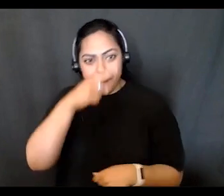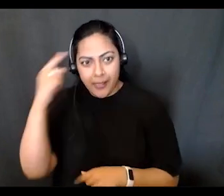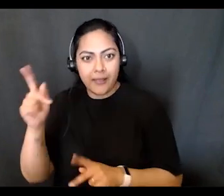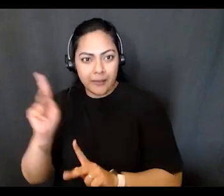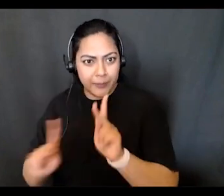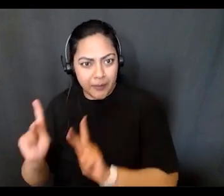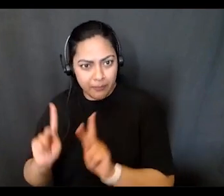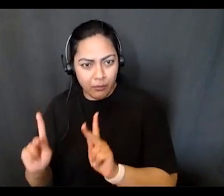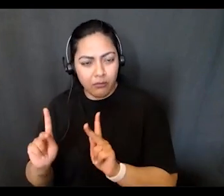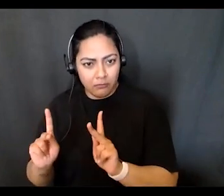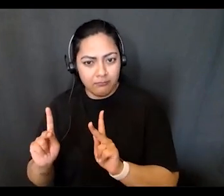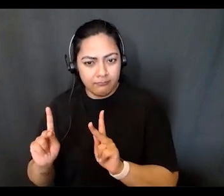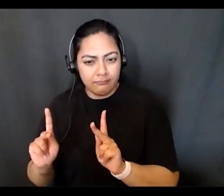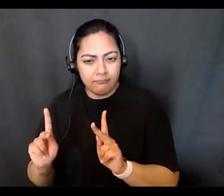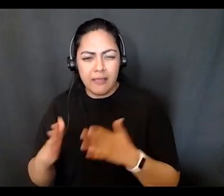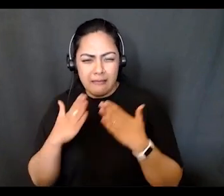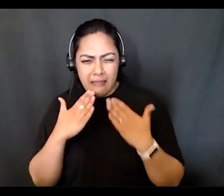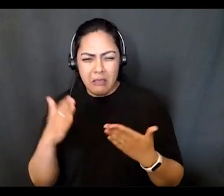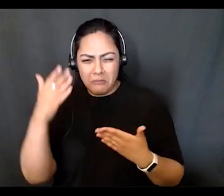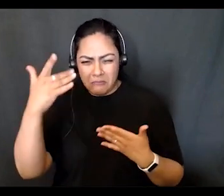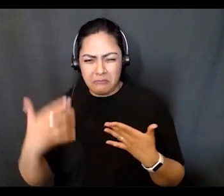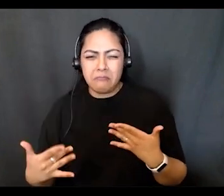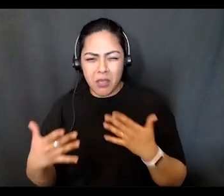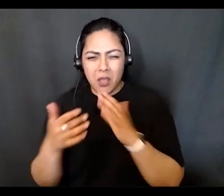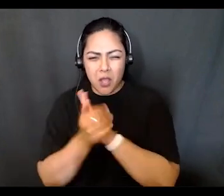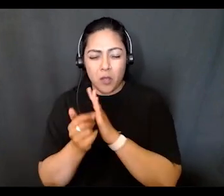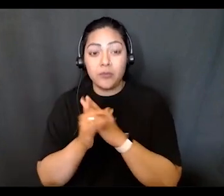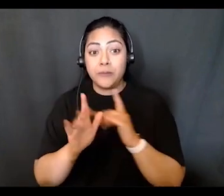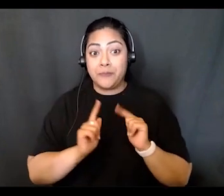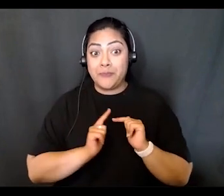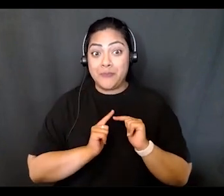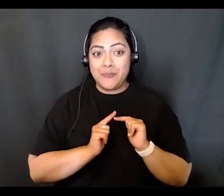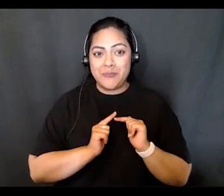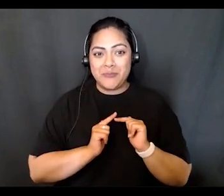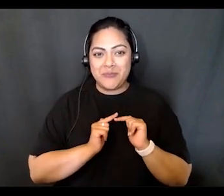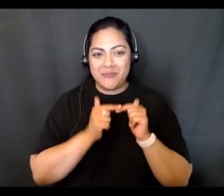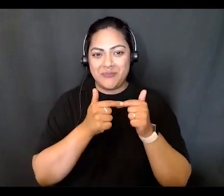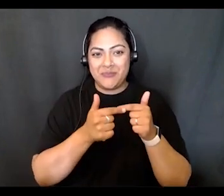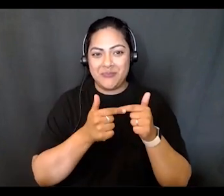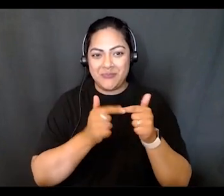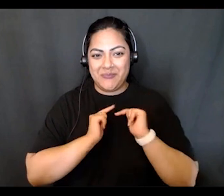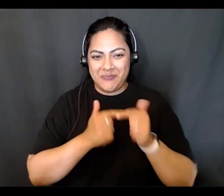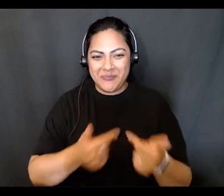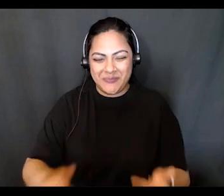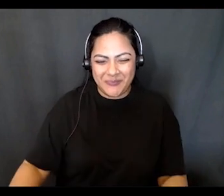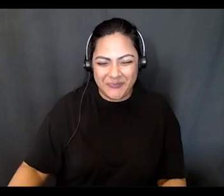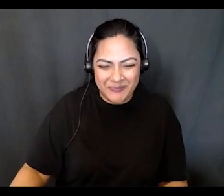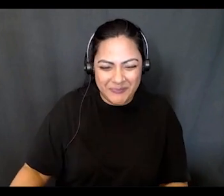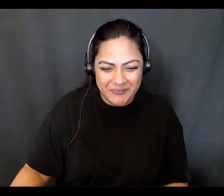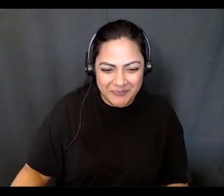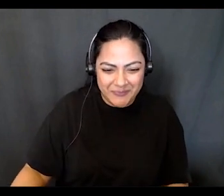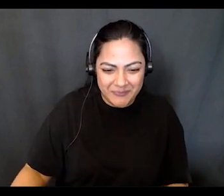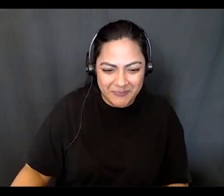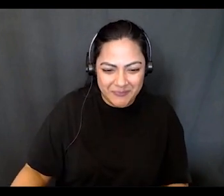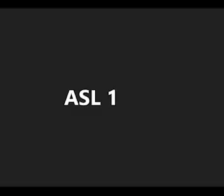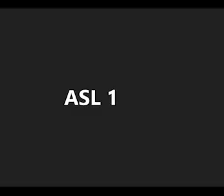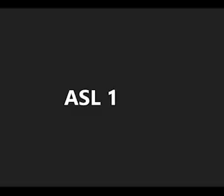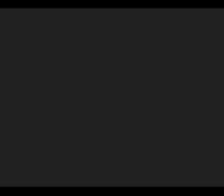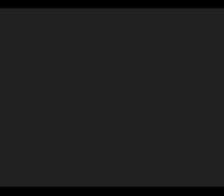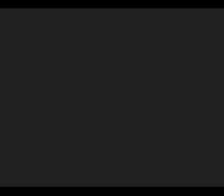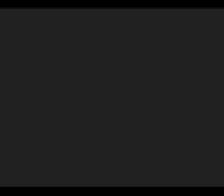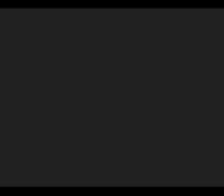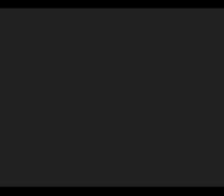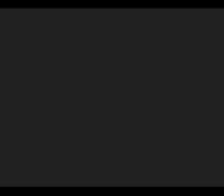thank you. I think we've gone through all our competencies. Can we have the next slide, please? So we continue this work. I'm just going to just